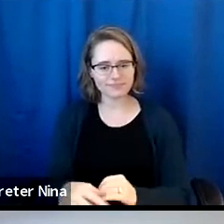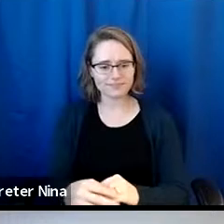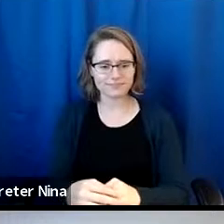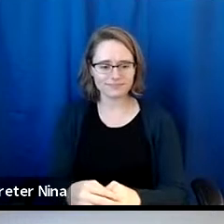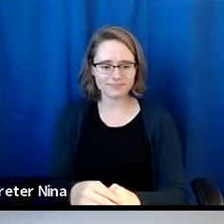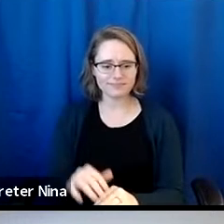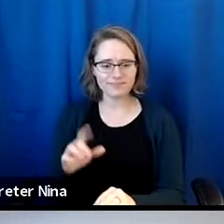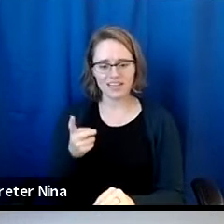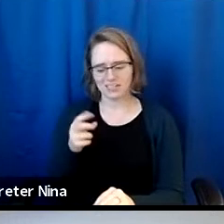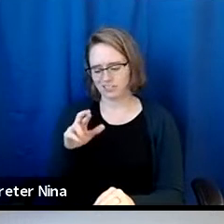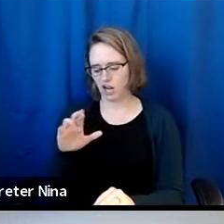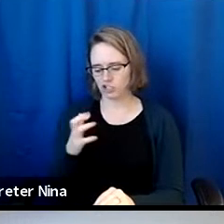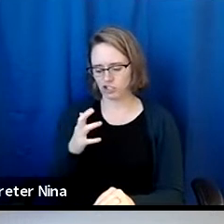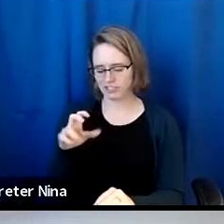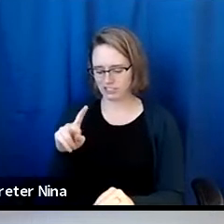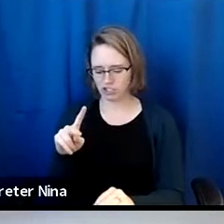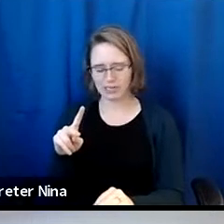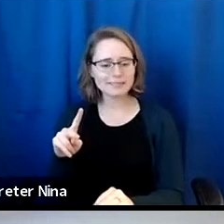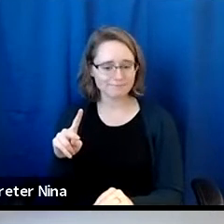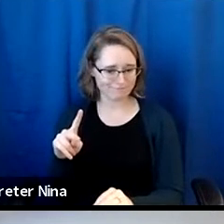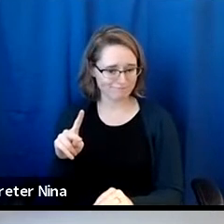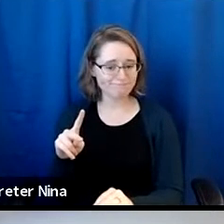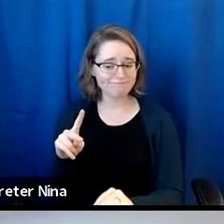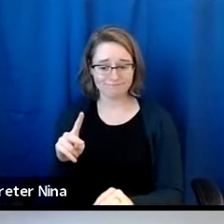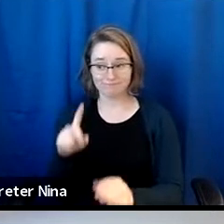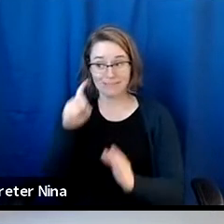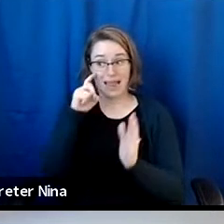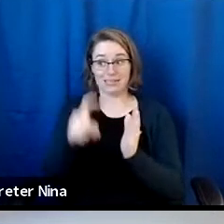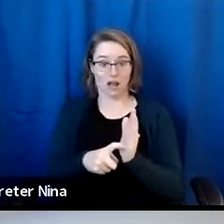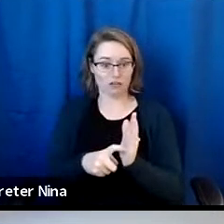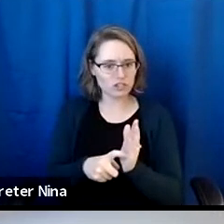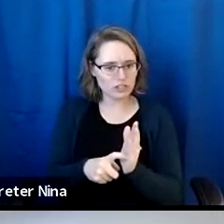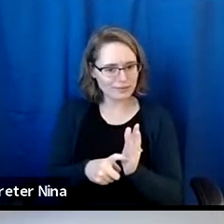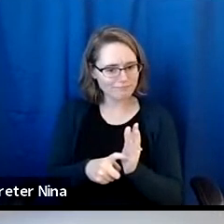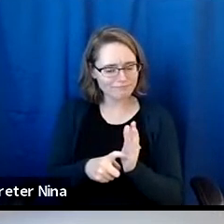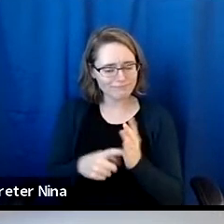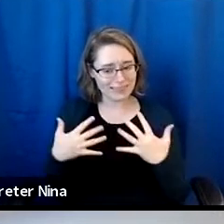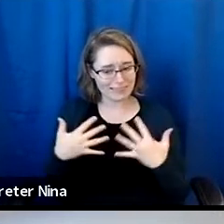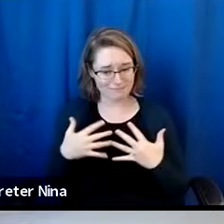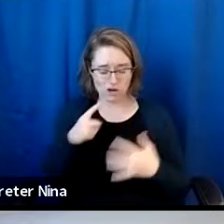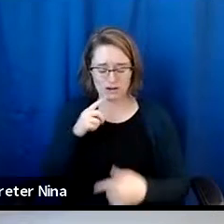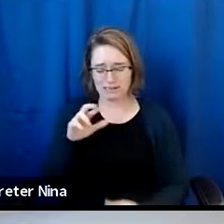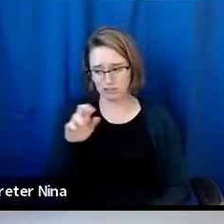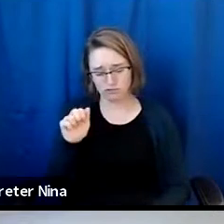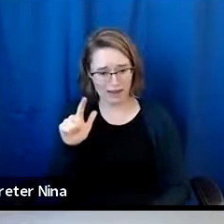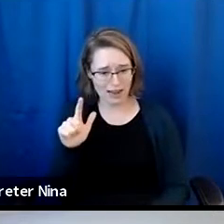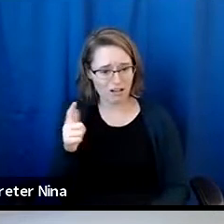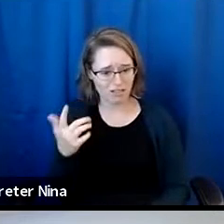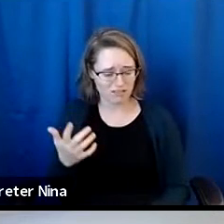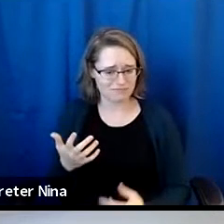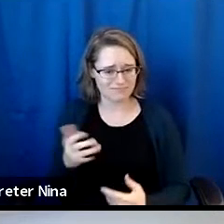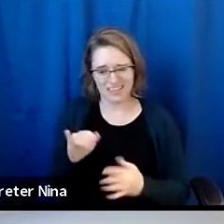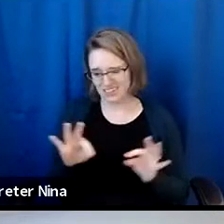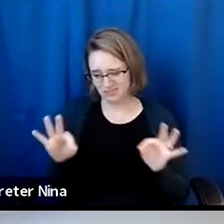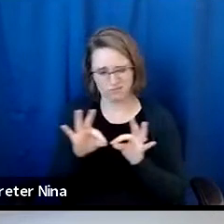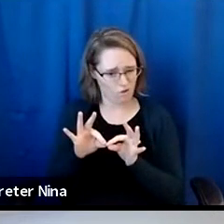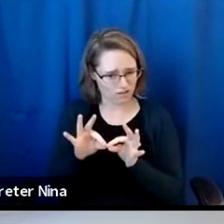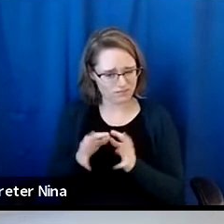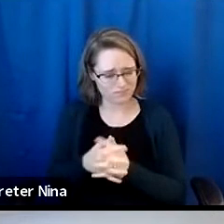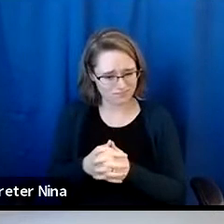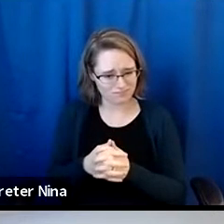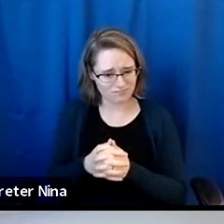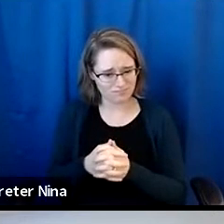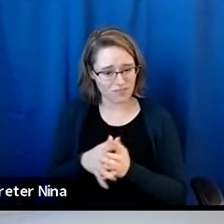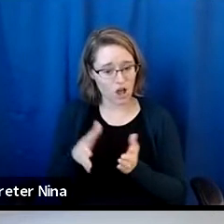For me, I want to say, I think acknowledging that it's a real thing is important, because a lot of